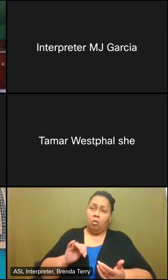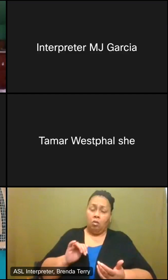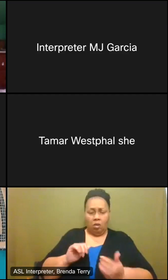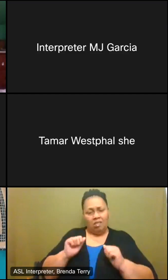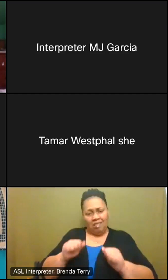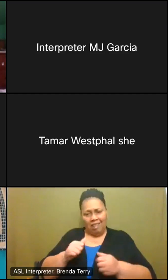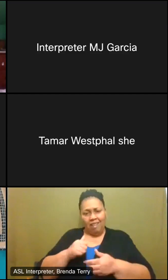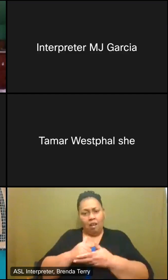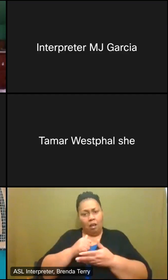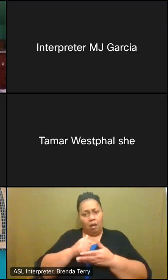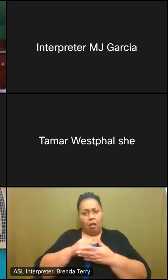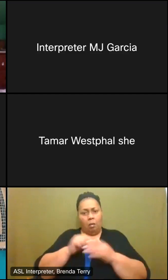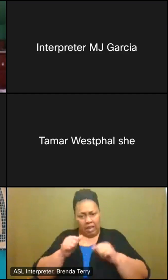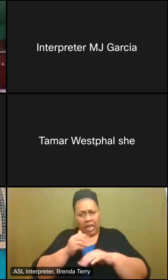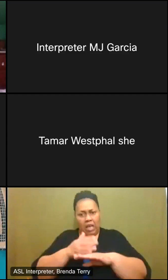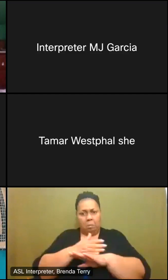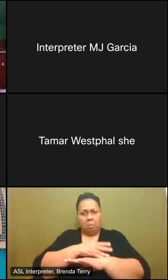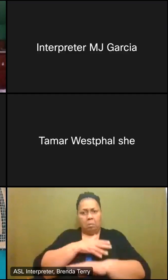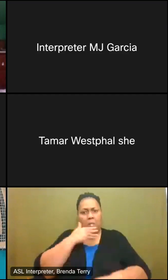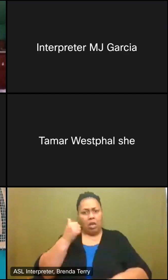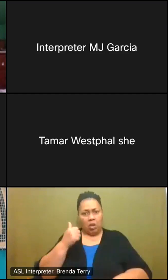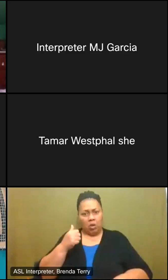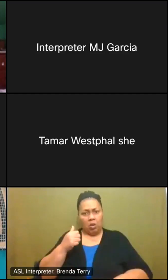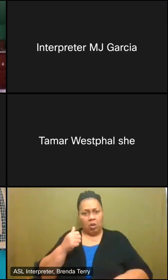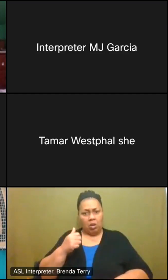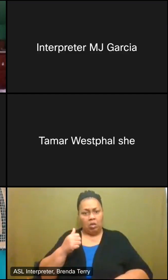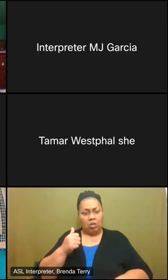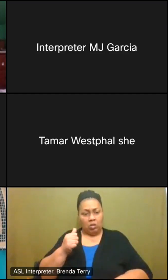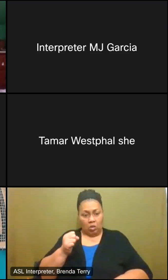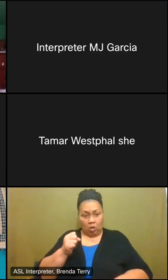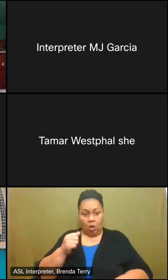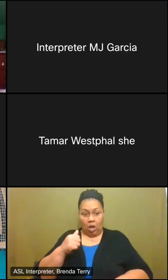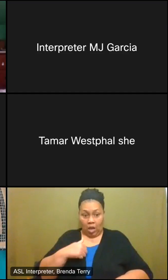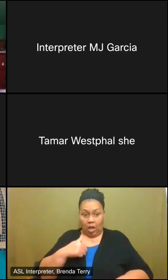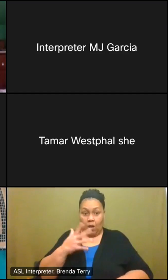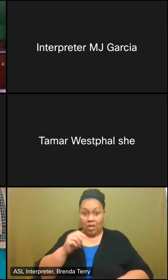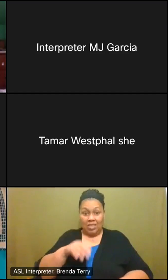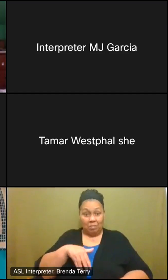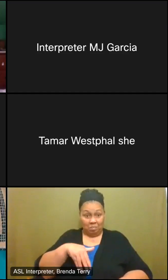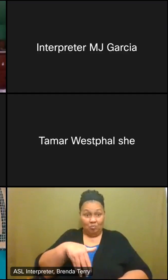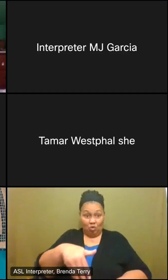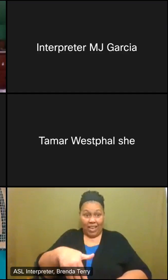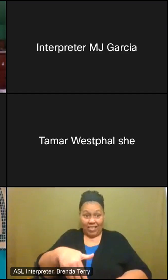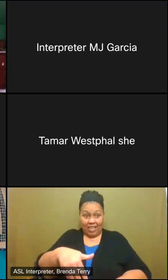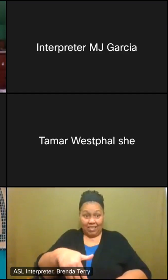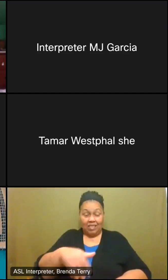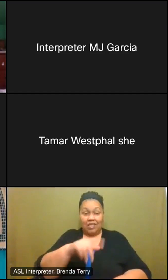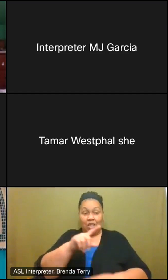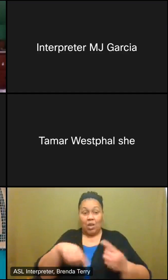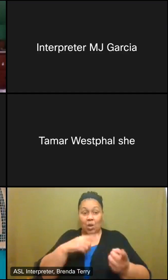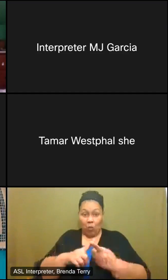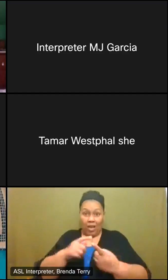help and I can be better. So I was pregnant at that time when I went looking for help at